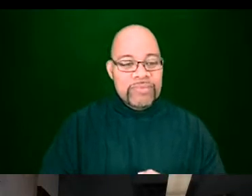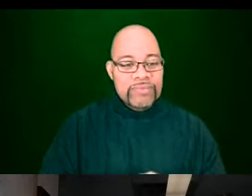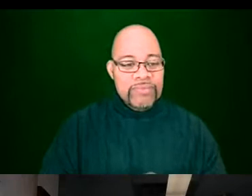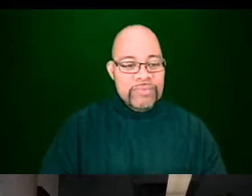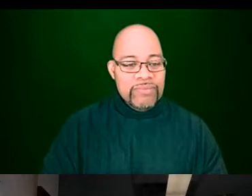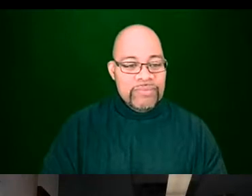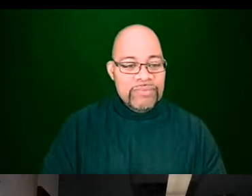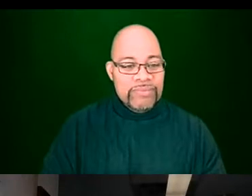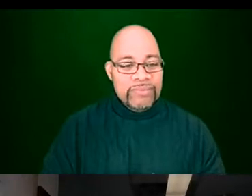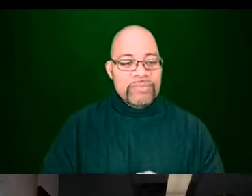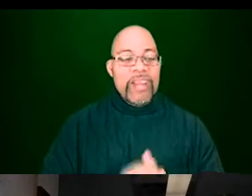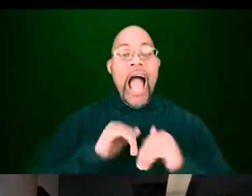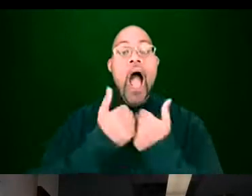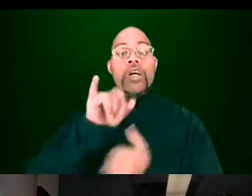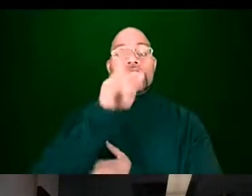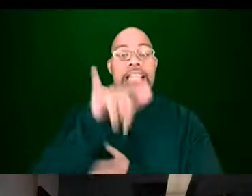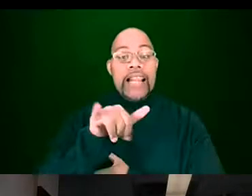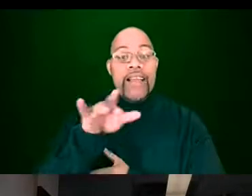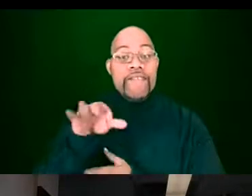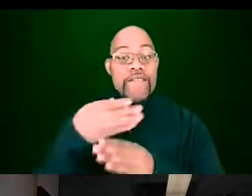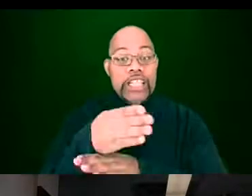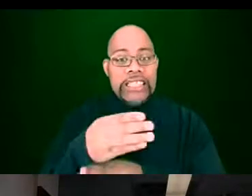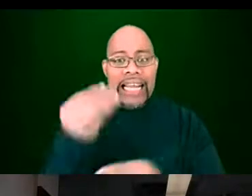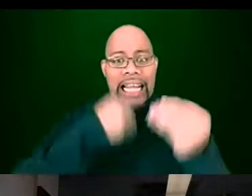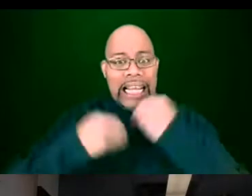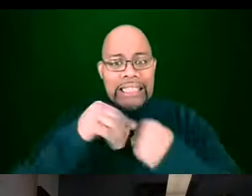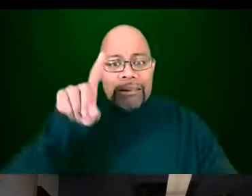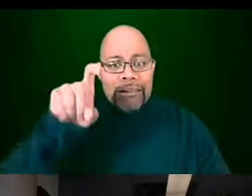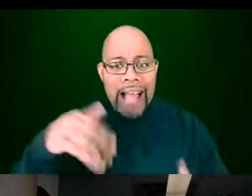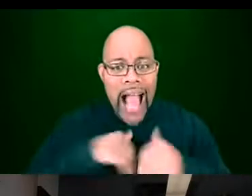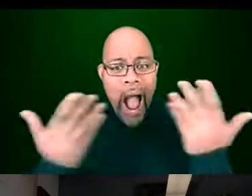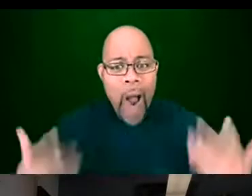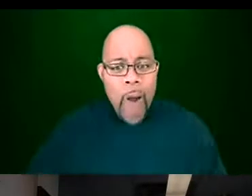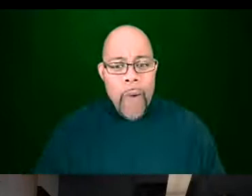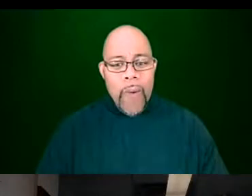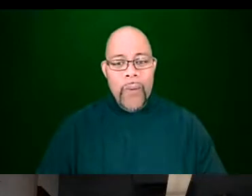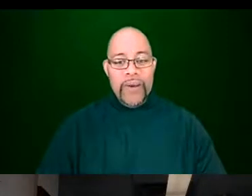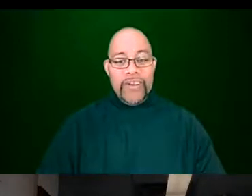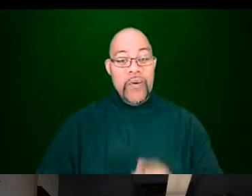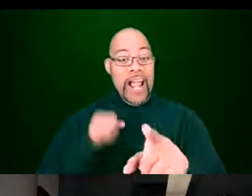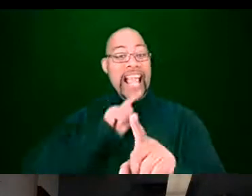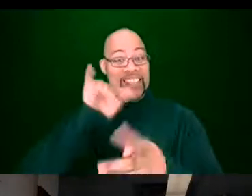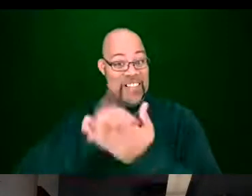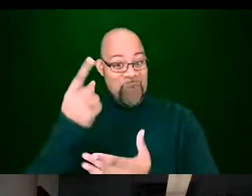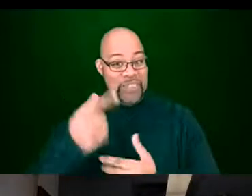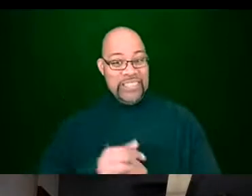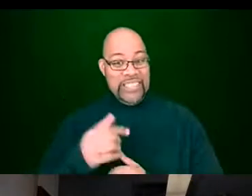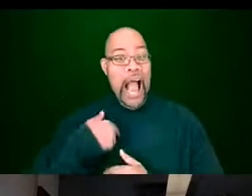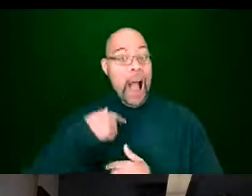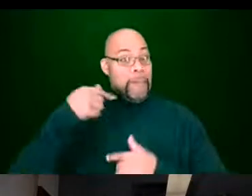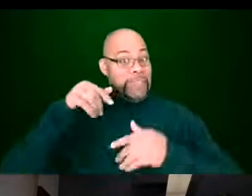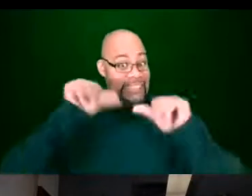How do jellyfish eat? Oh, I can answer this one. I'm a jellyfish